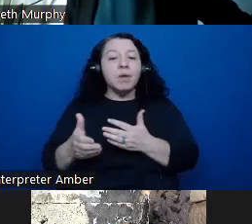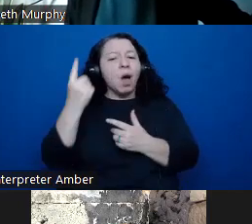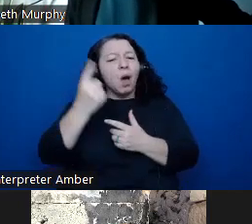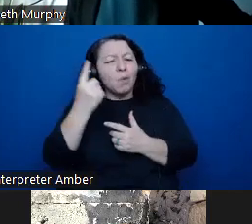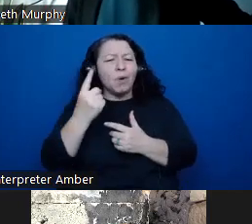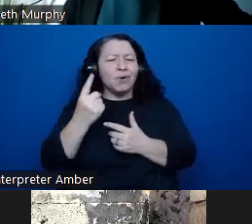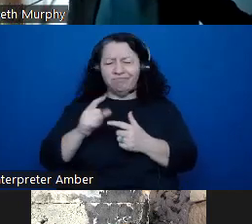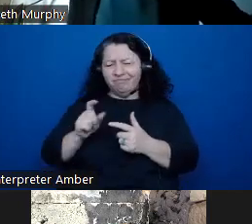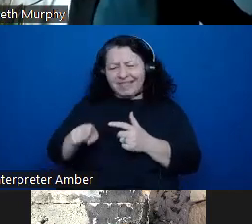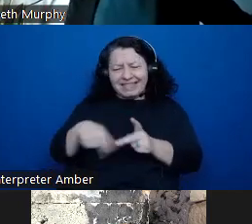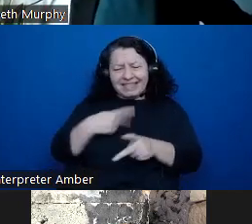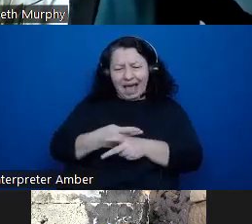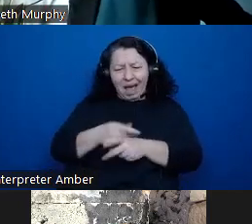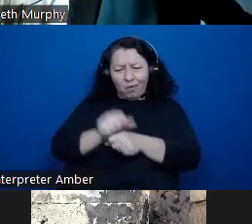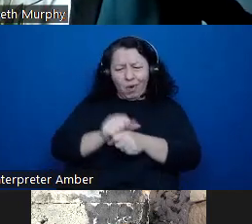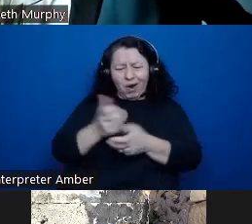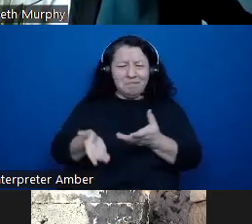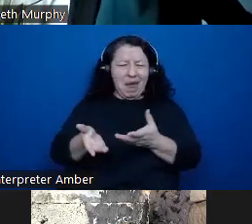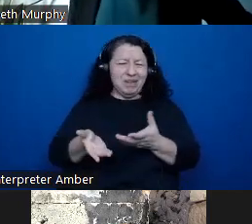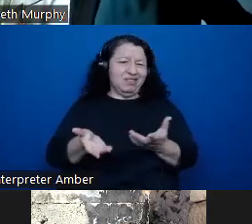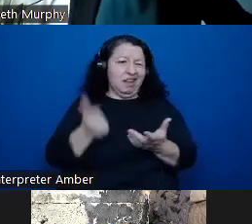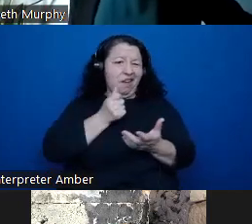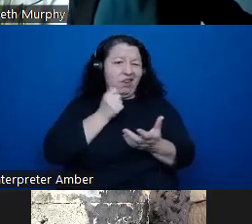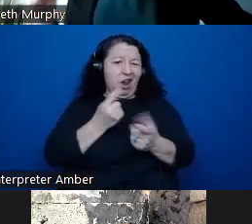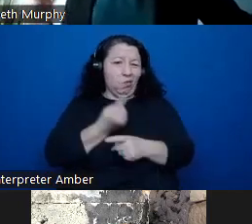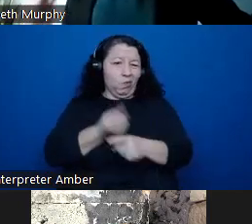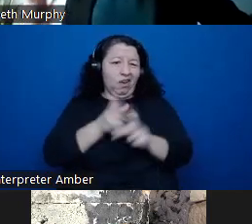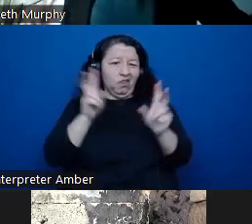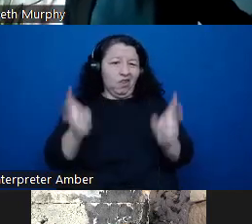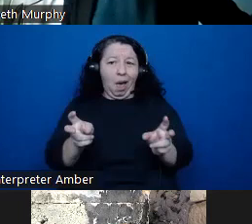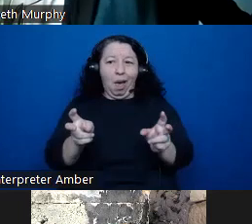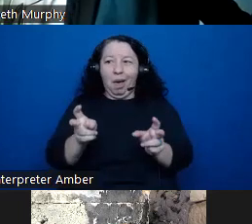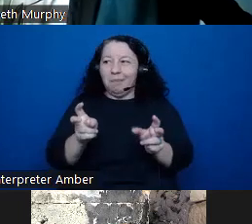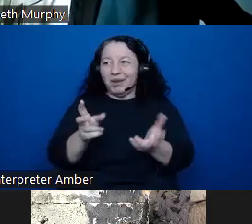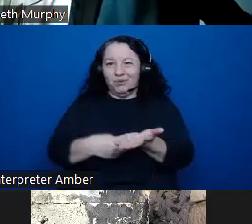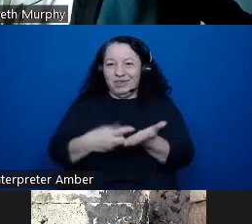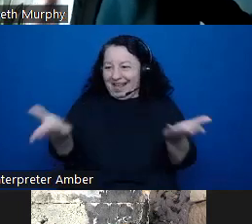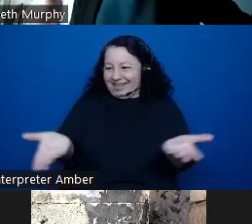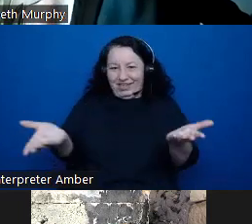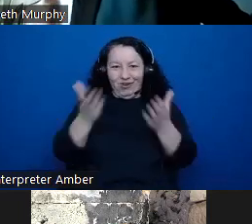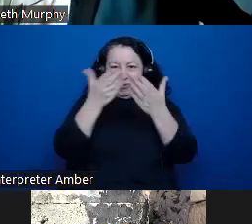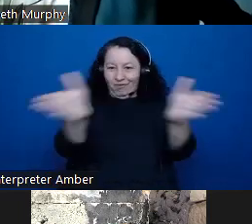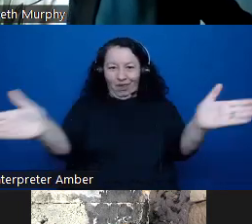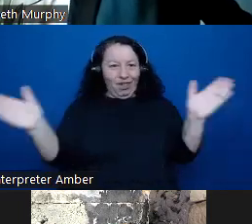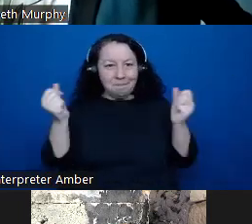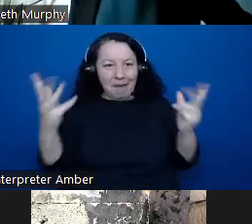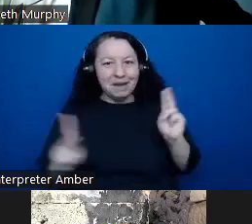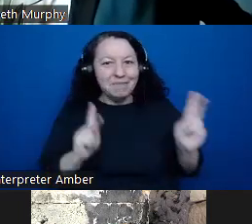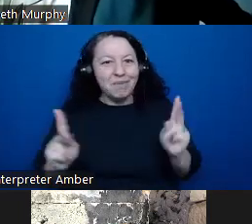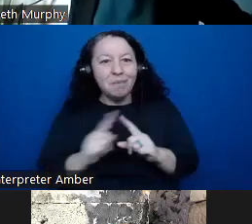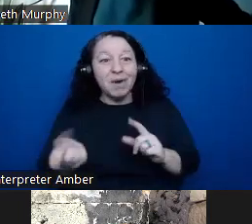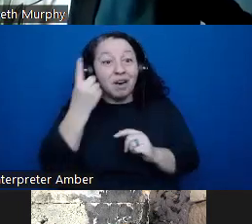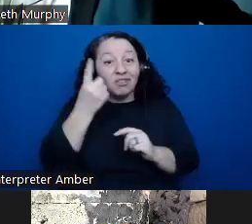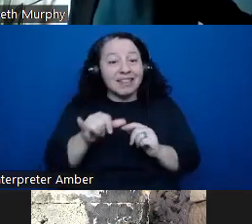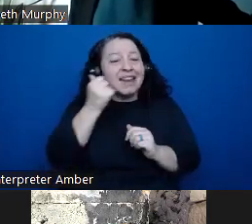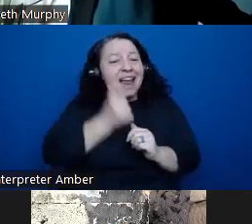a topic to present on such a grand public occasion. However, the mundaneness of the topic of work is precisely what makes it such